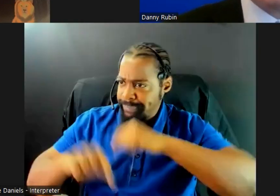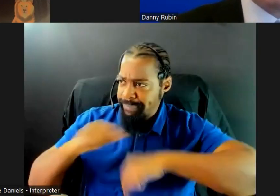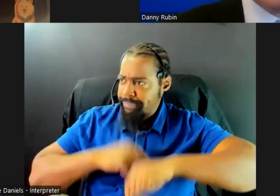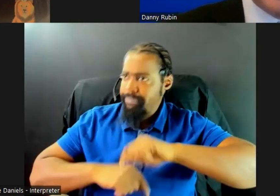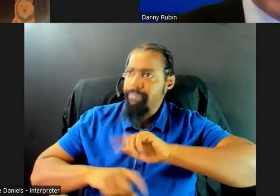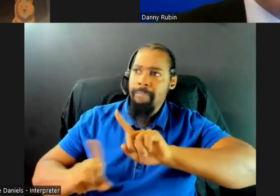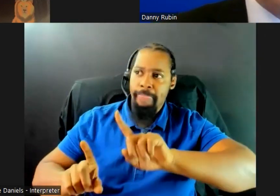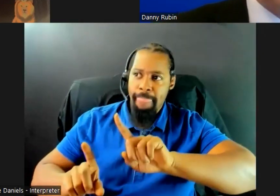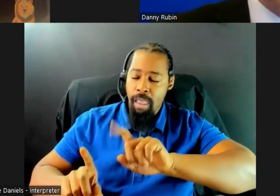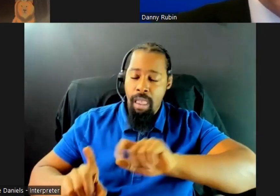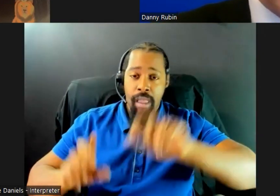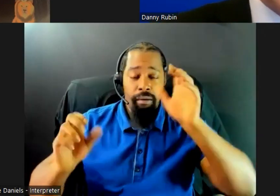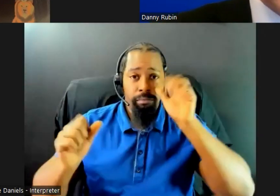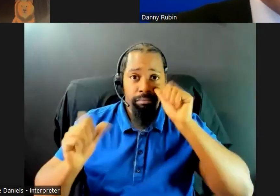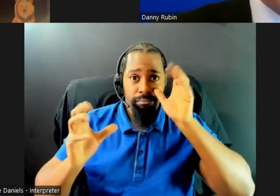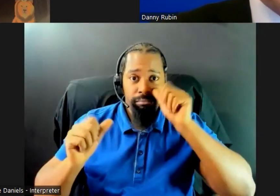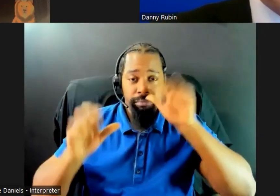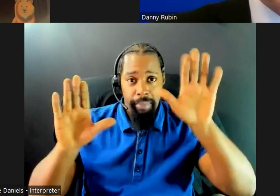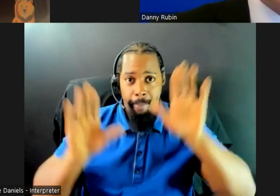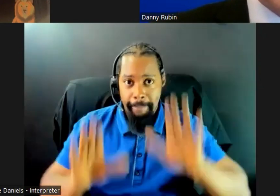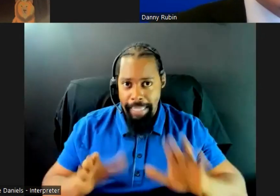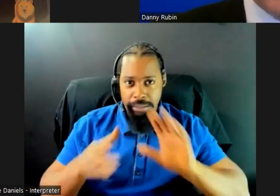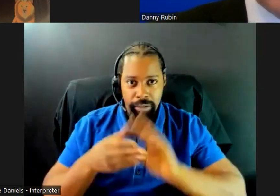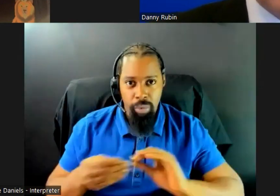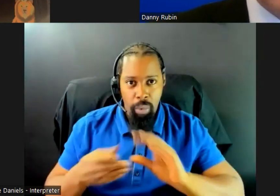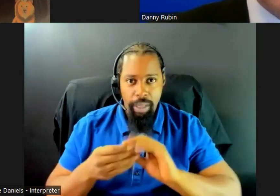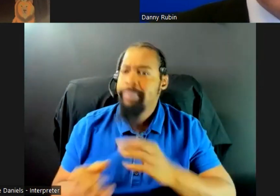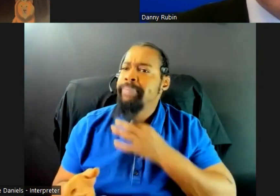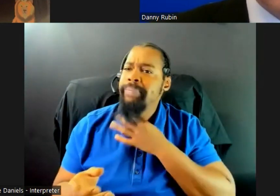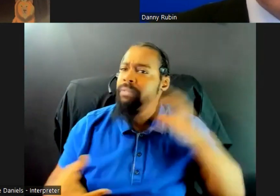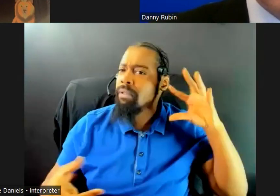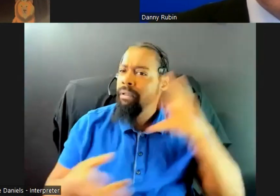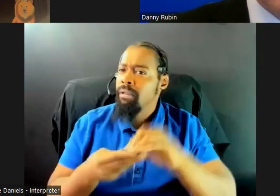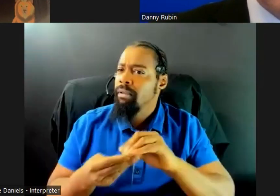story. How many hours were you sitting there?